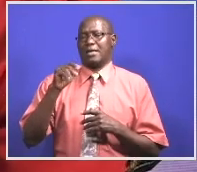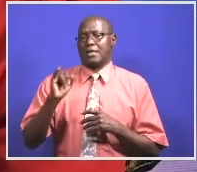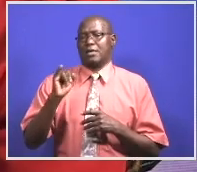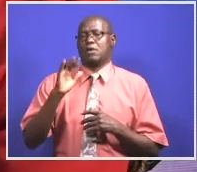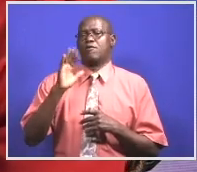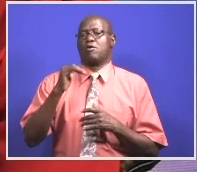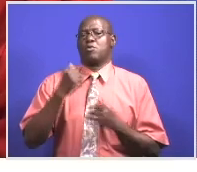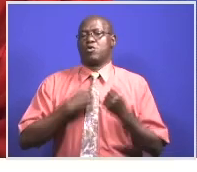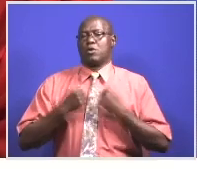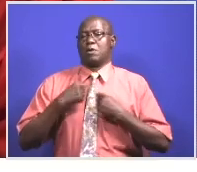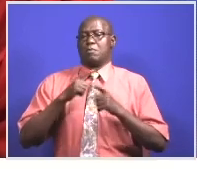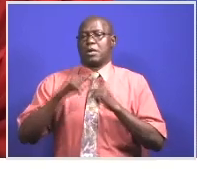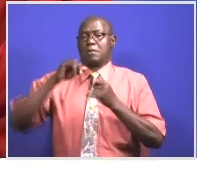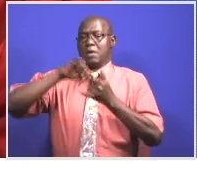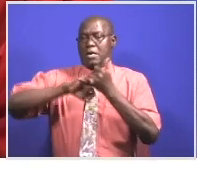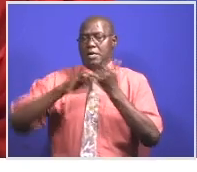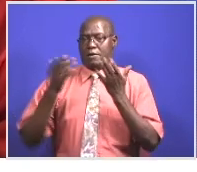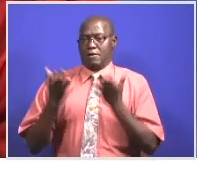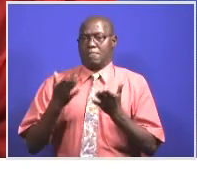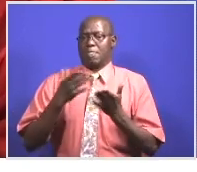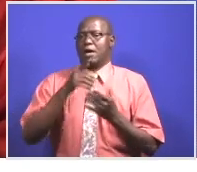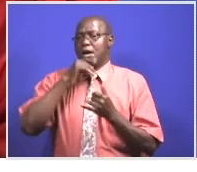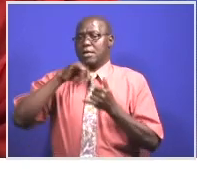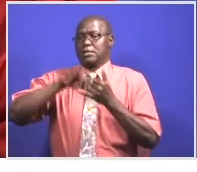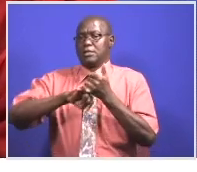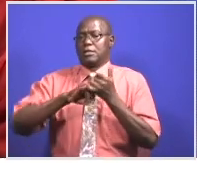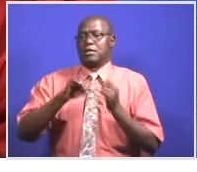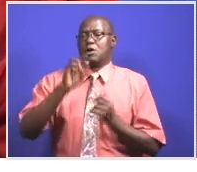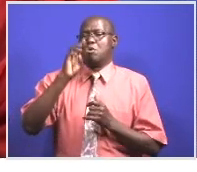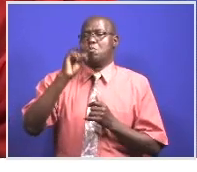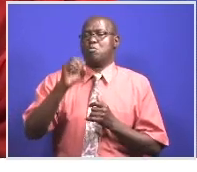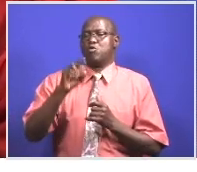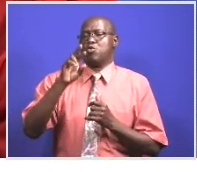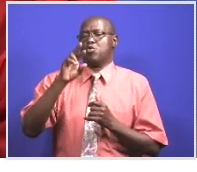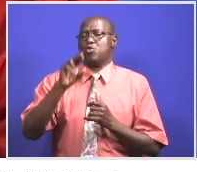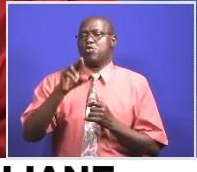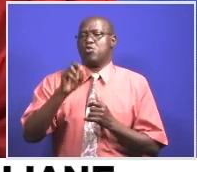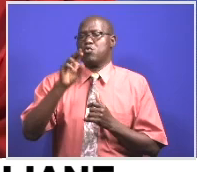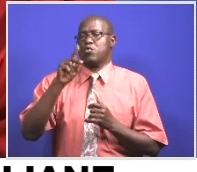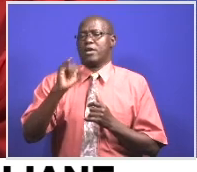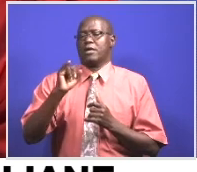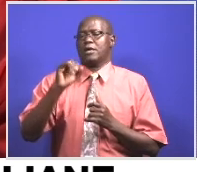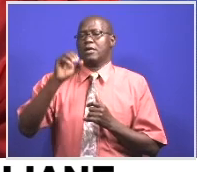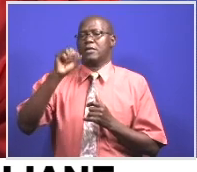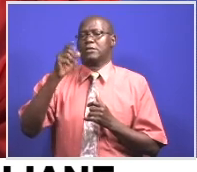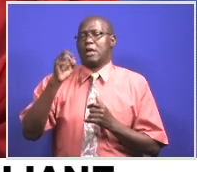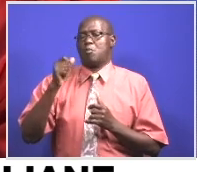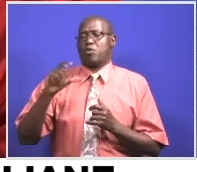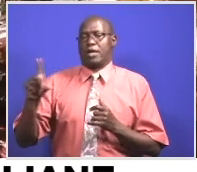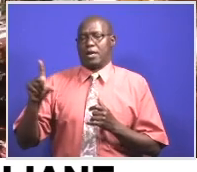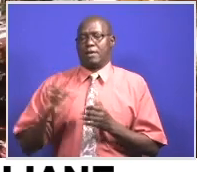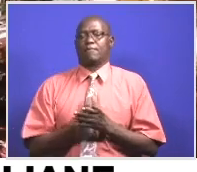Rwanda, but I'm married here. My husband's name is Mulungi Samuel. Yeah. Great. Yeah. So let's start